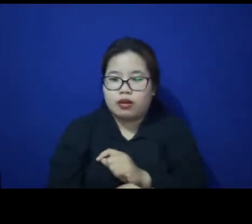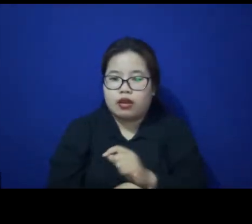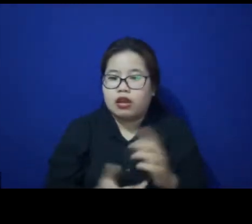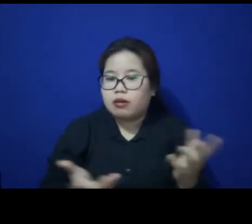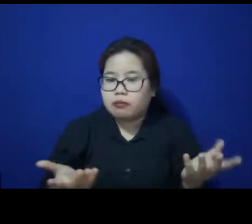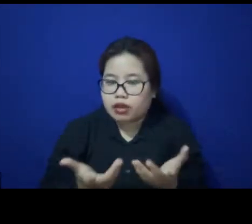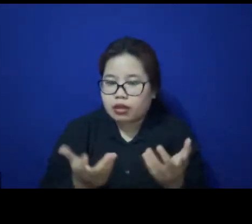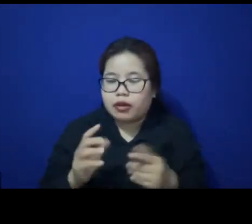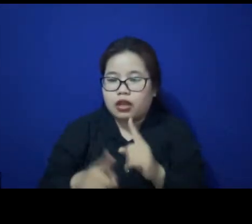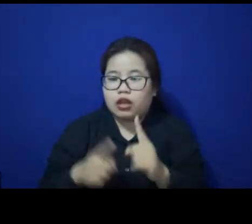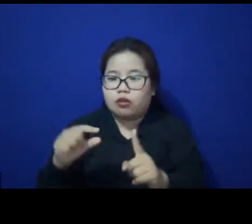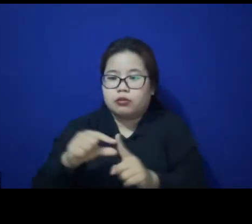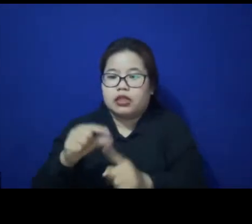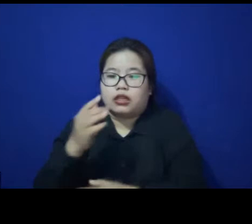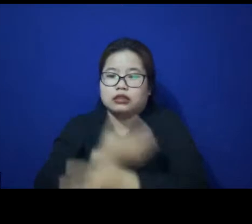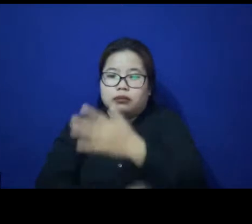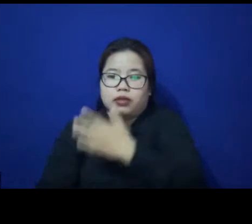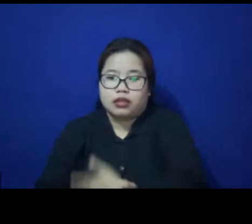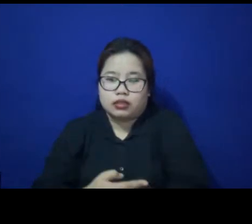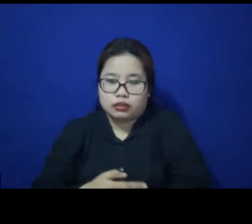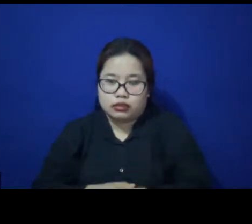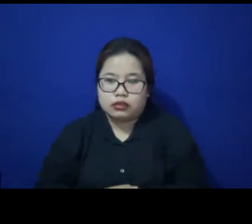becoming more active.